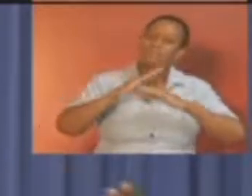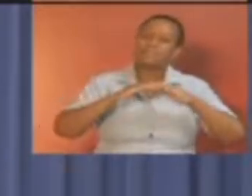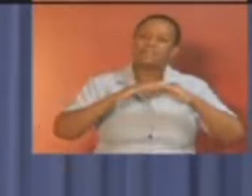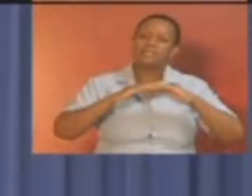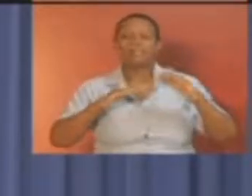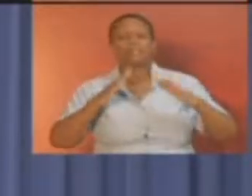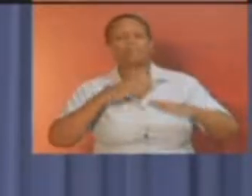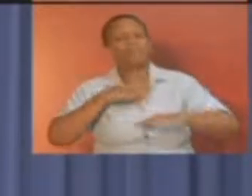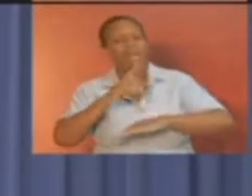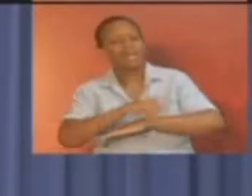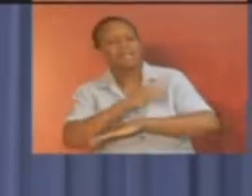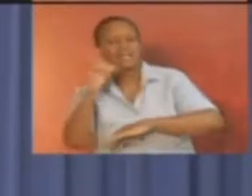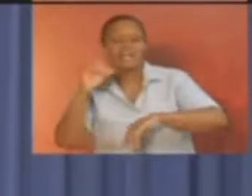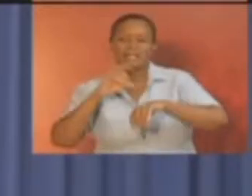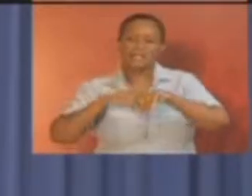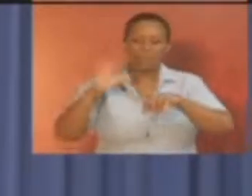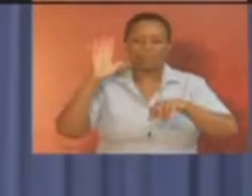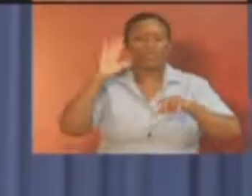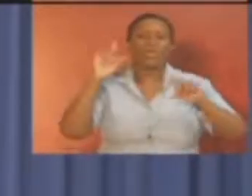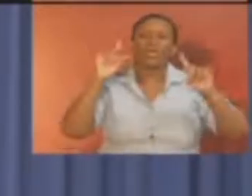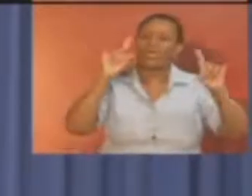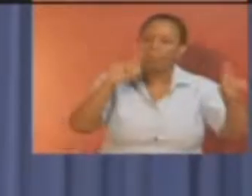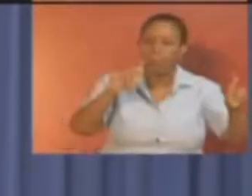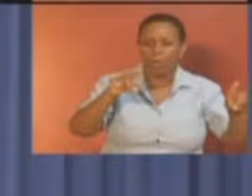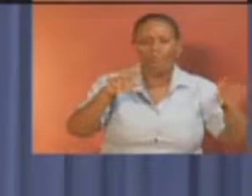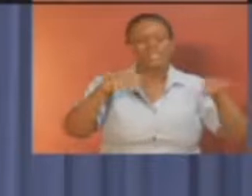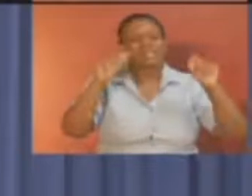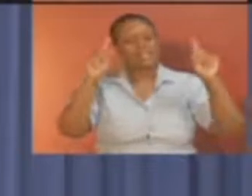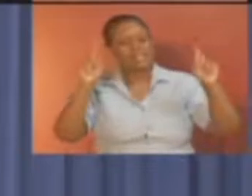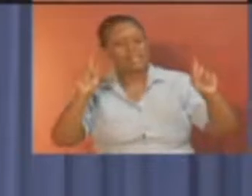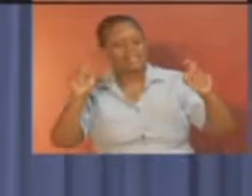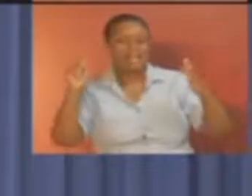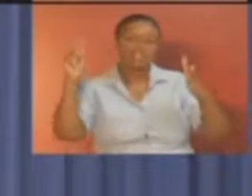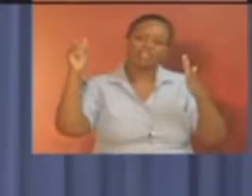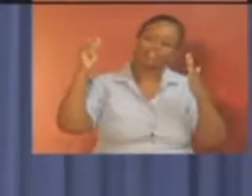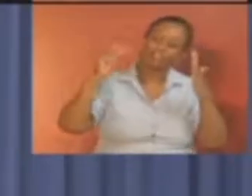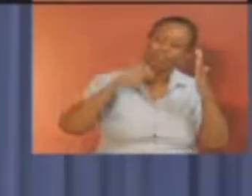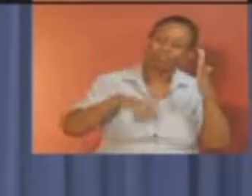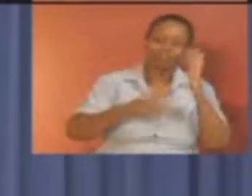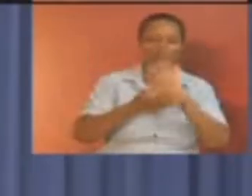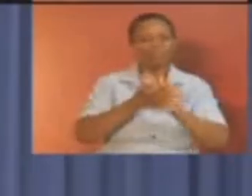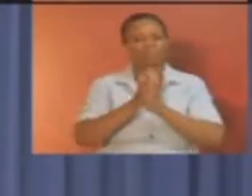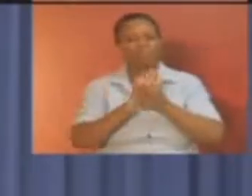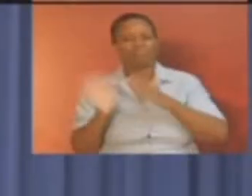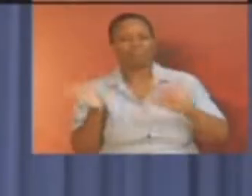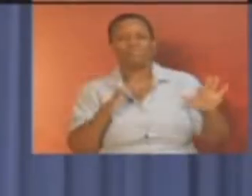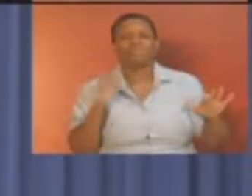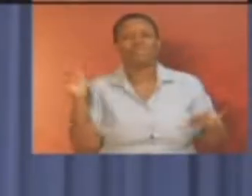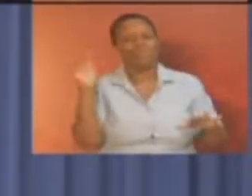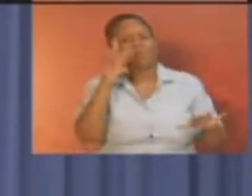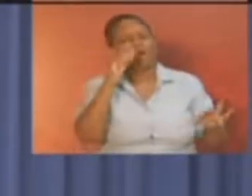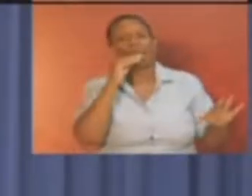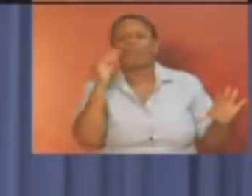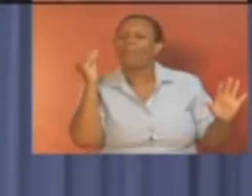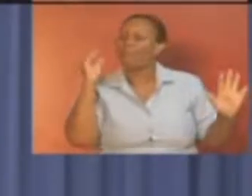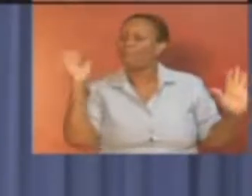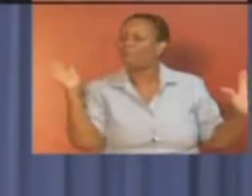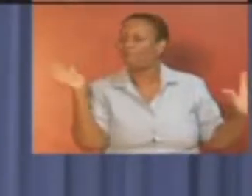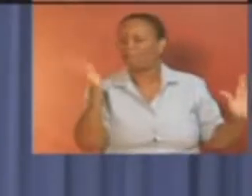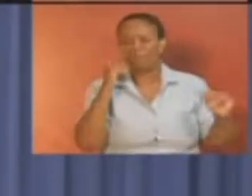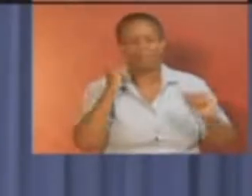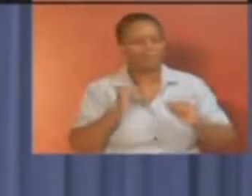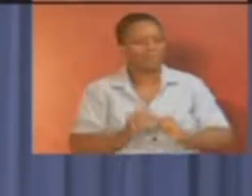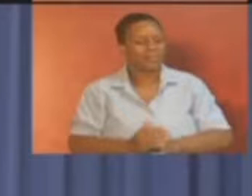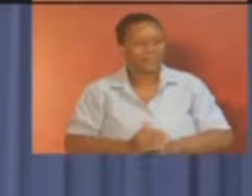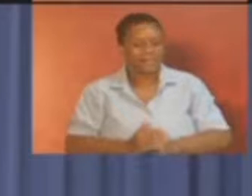to assign them to schools in the next school year when that school year comes. I've seen